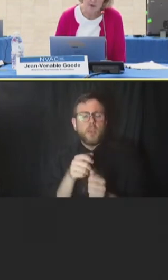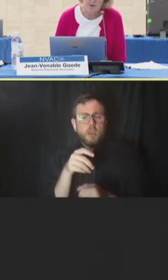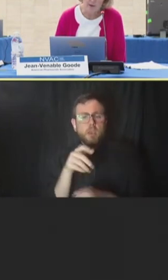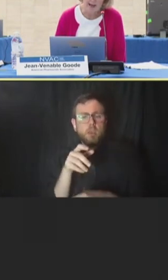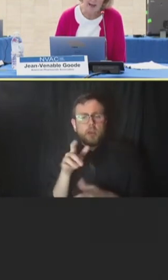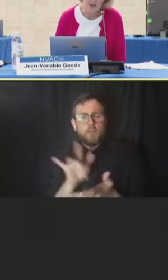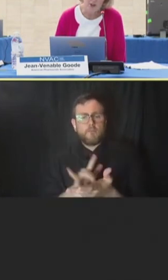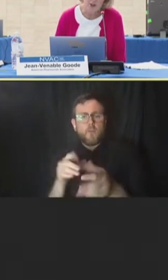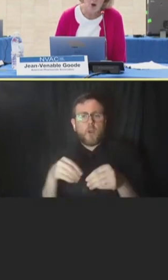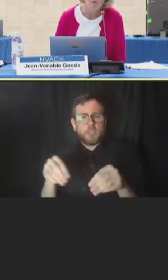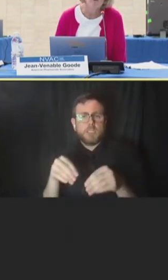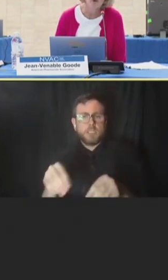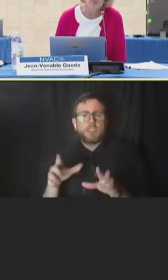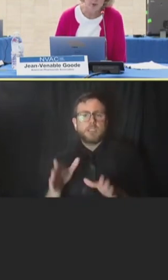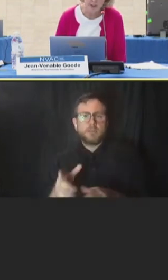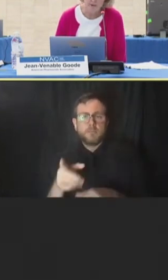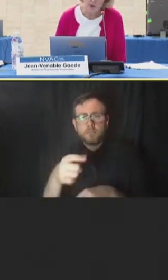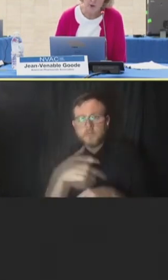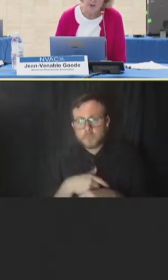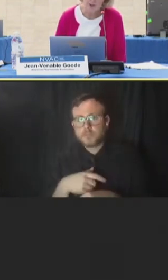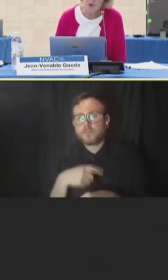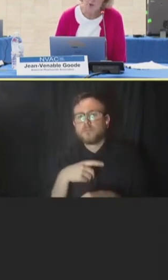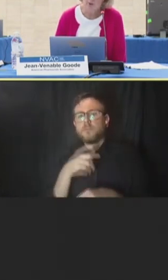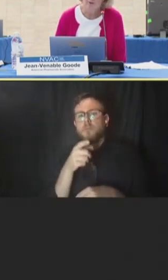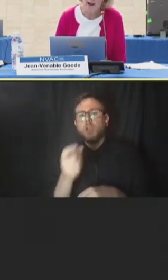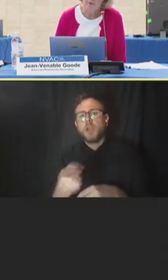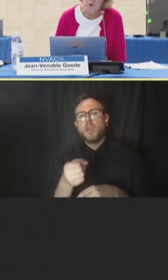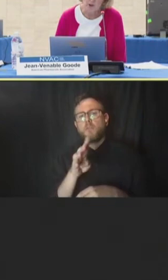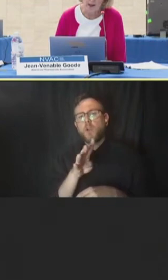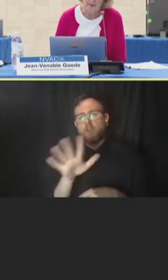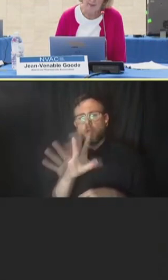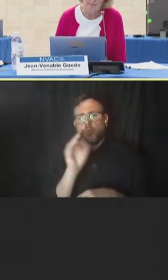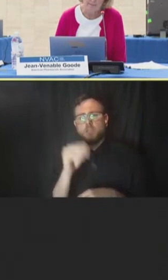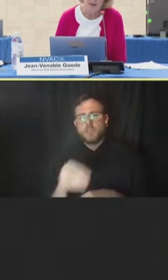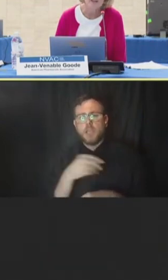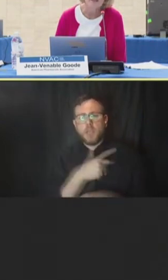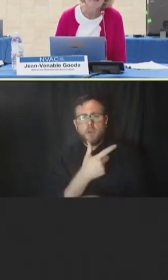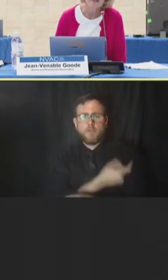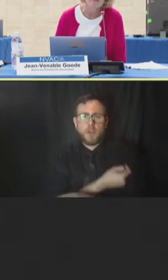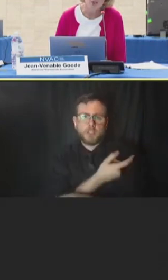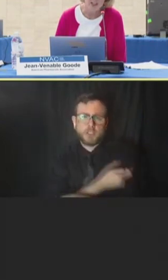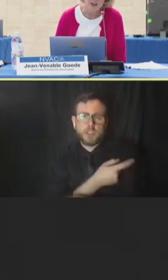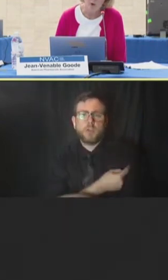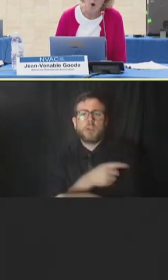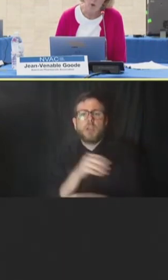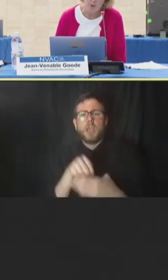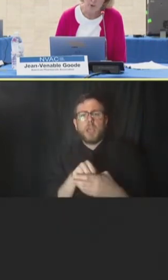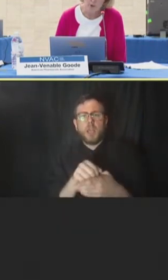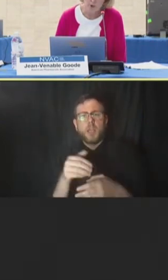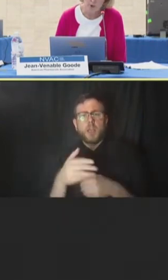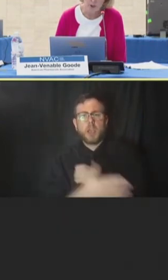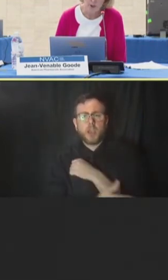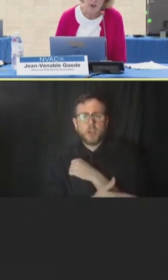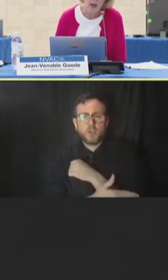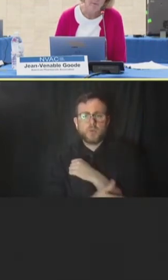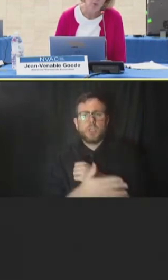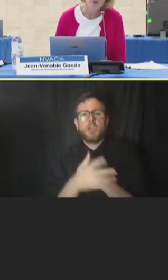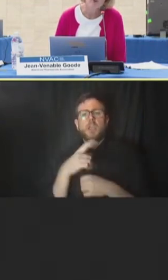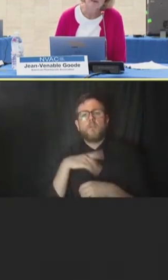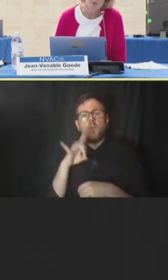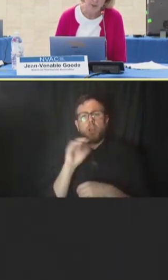years of age, 40% of doses in children 5 to 11, 70% of all boosters,